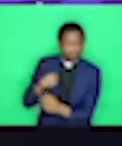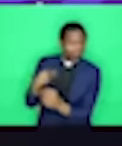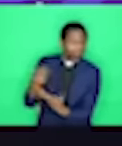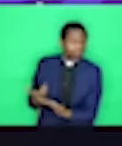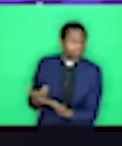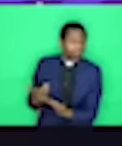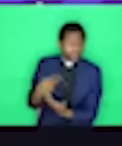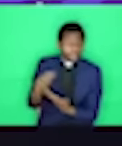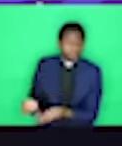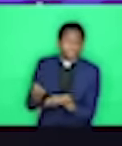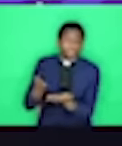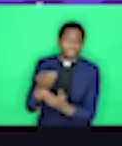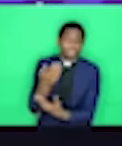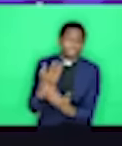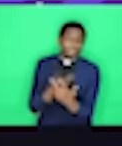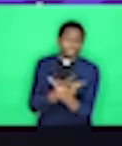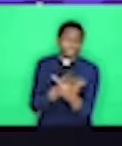I'll give three and dilate on